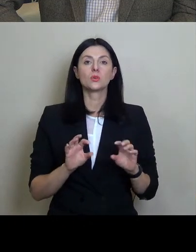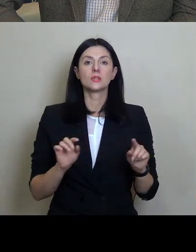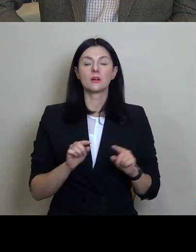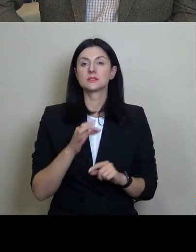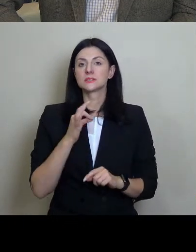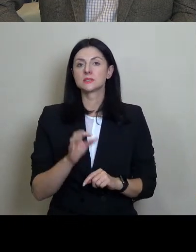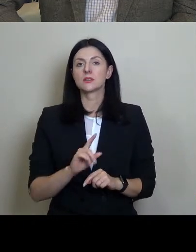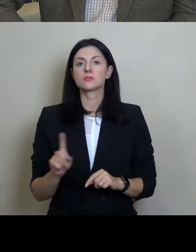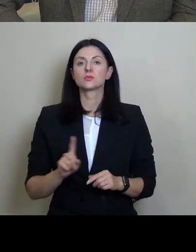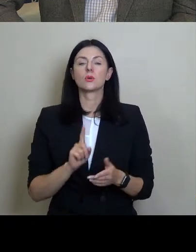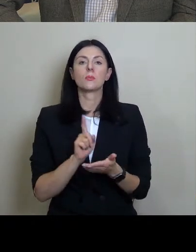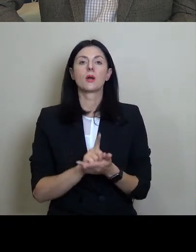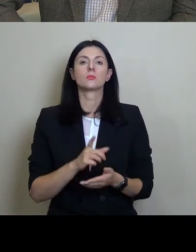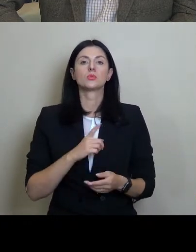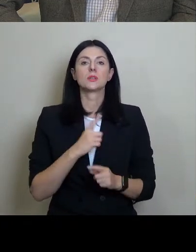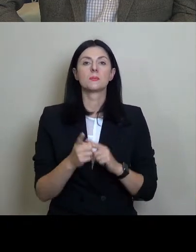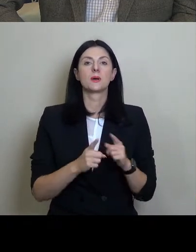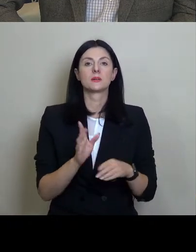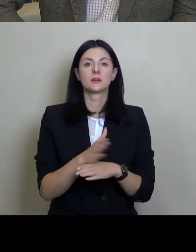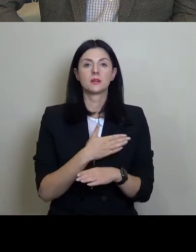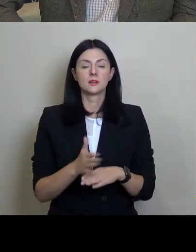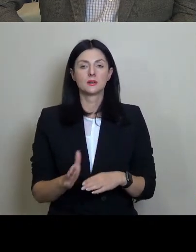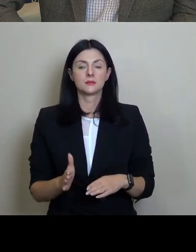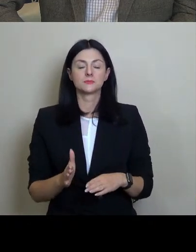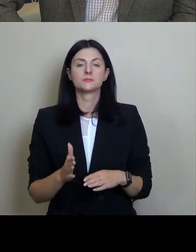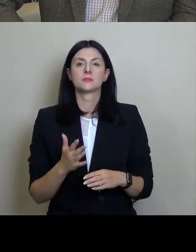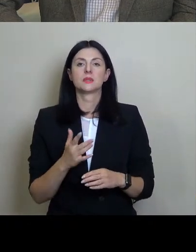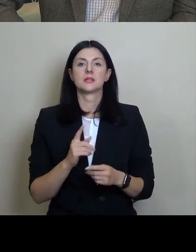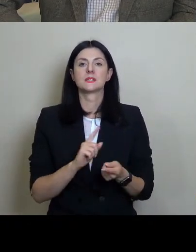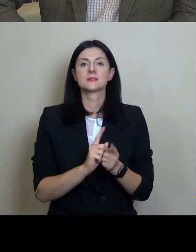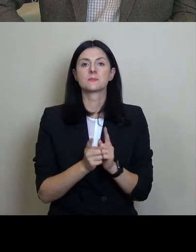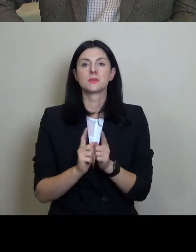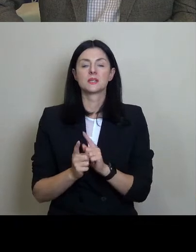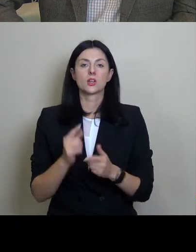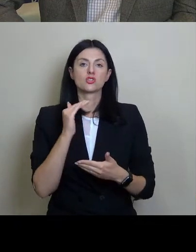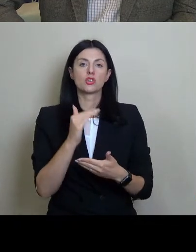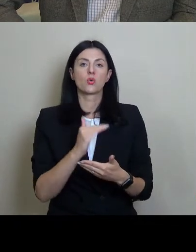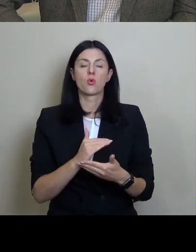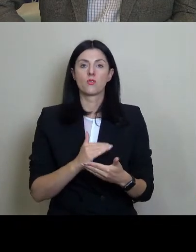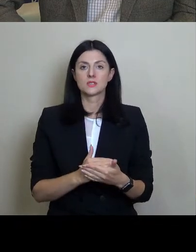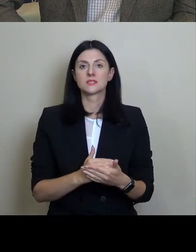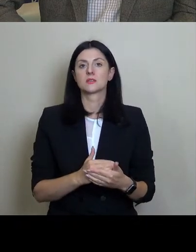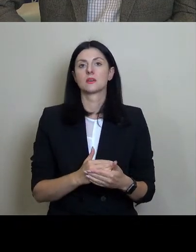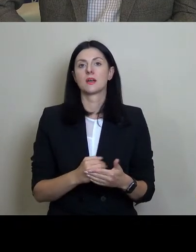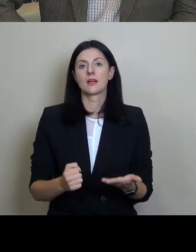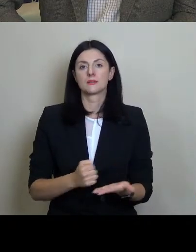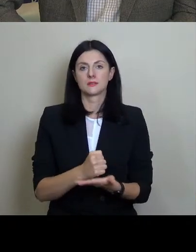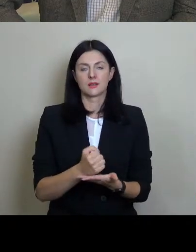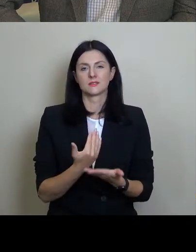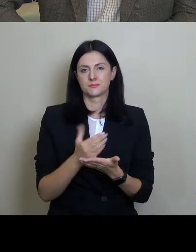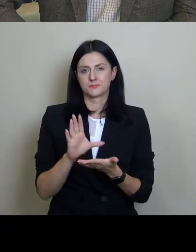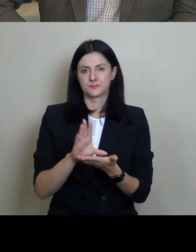here said that we need to reshuffle it or rearrange it, change the order of candidates. So let me explain this by